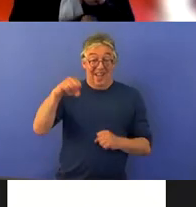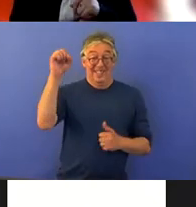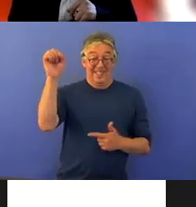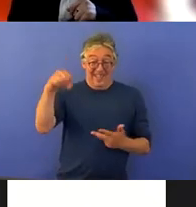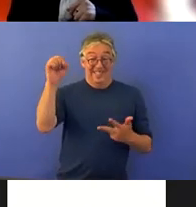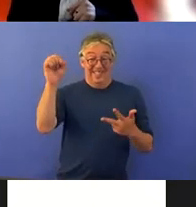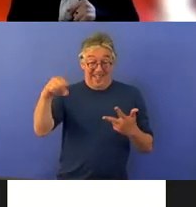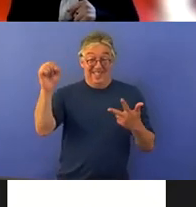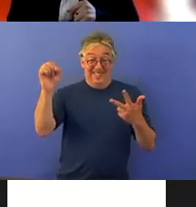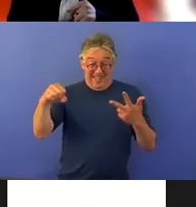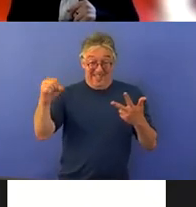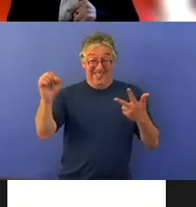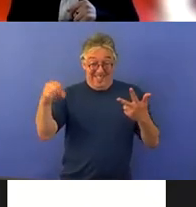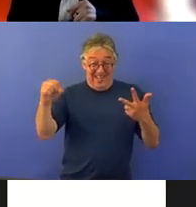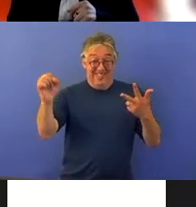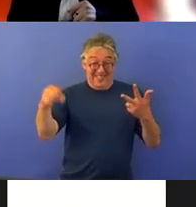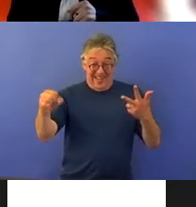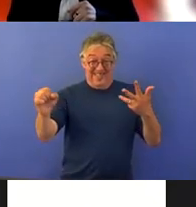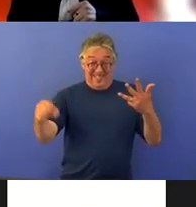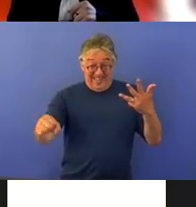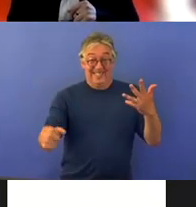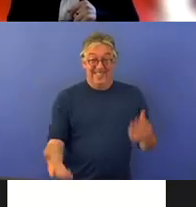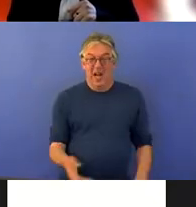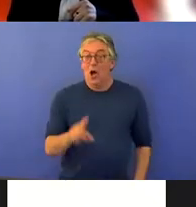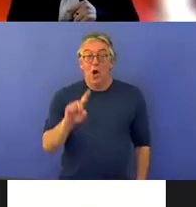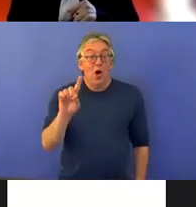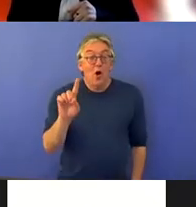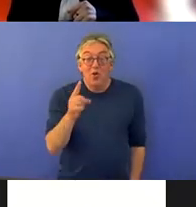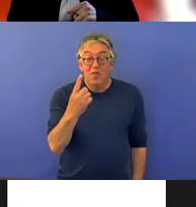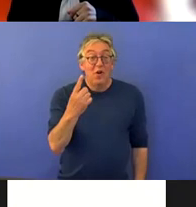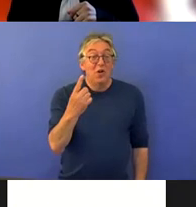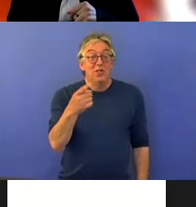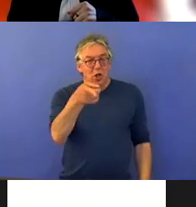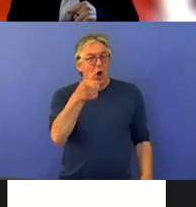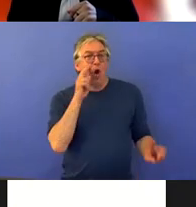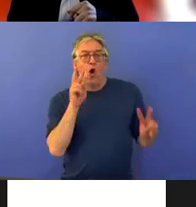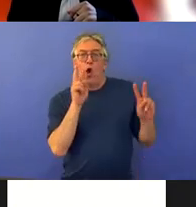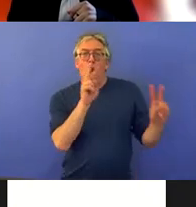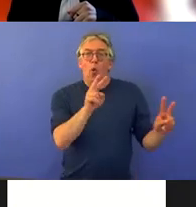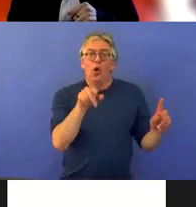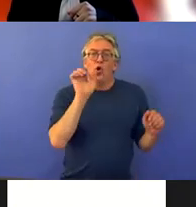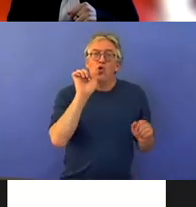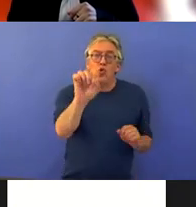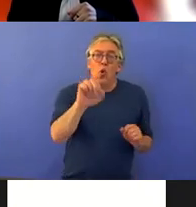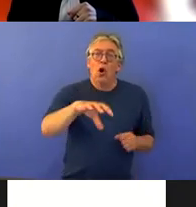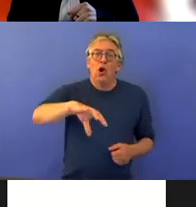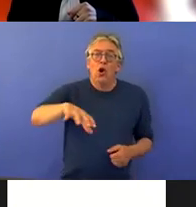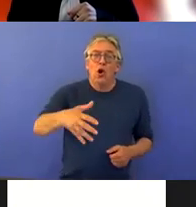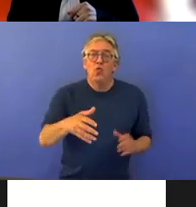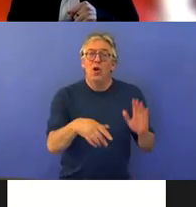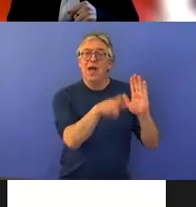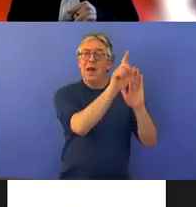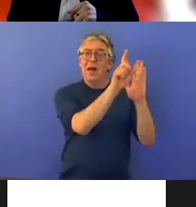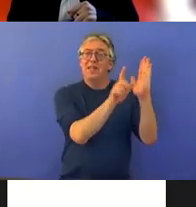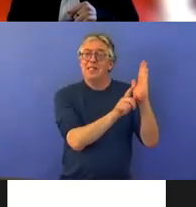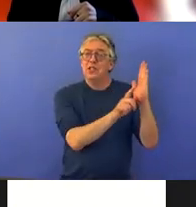very important is looking at your country's legislation as it's being developed, or particularly if it's going to be amended or you